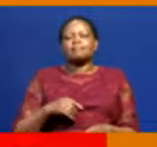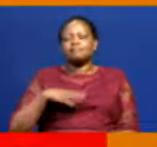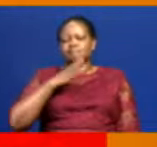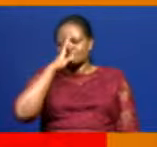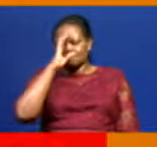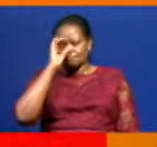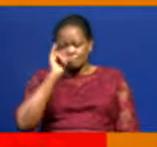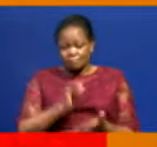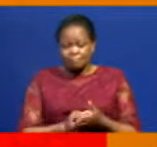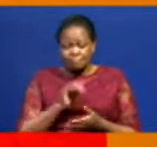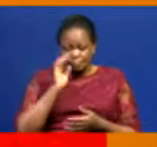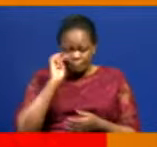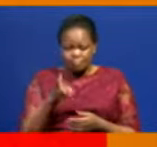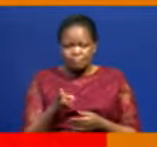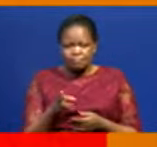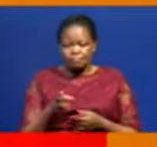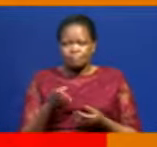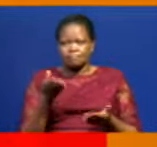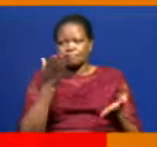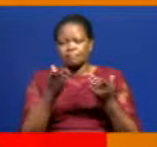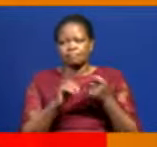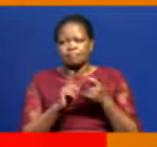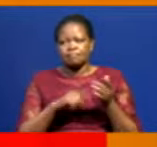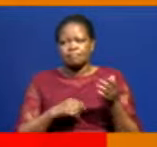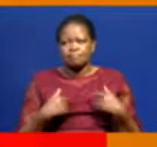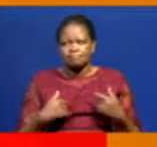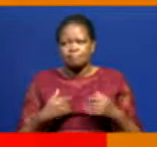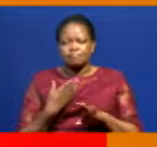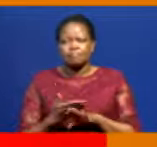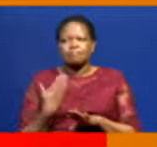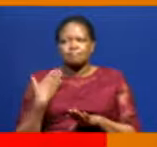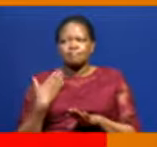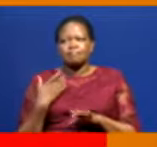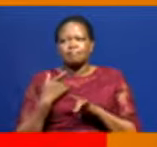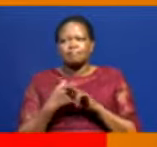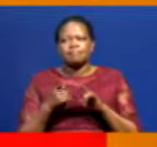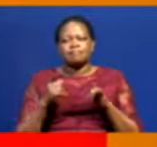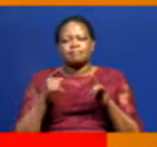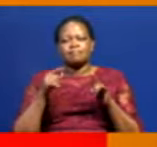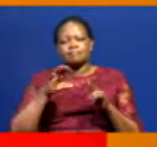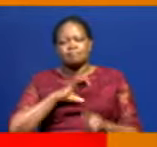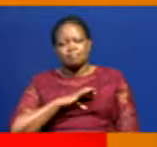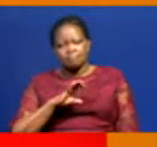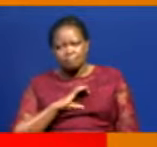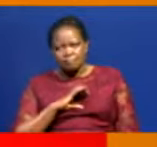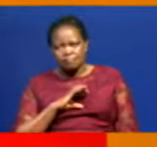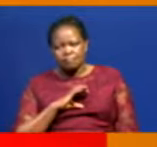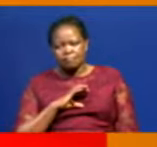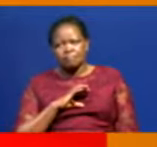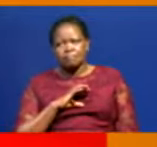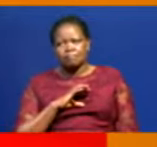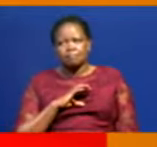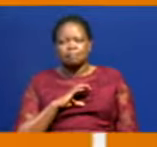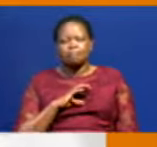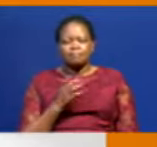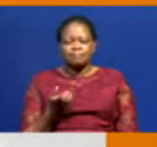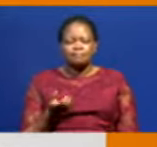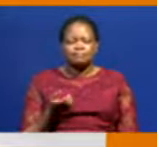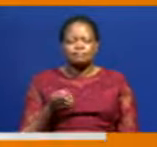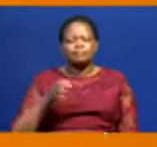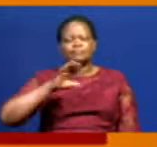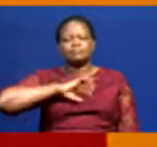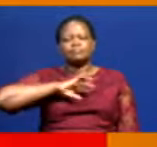be predominantly comparable to what we have had previously, but in its own tin pot and its in